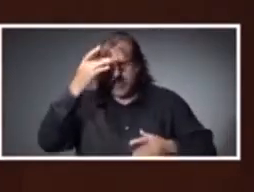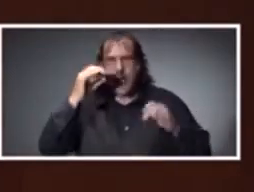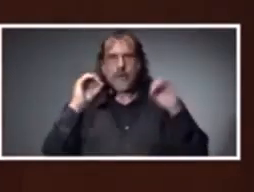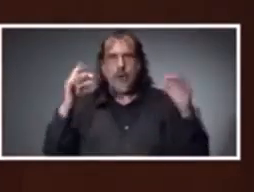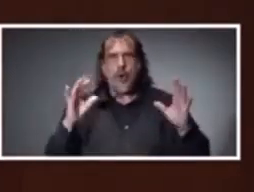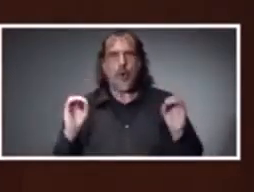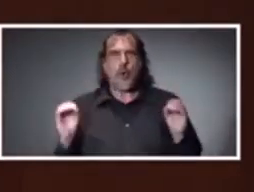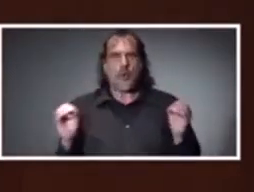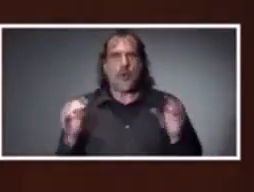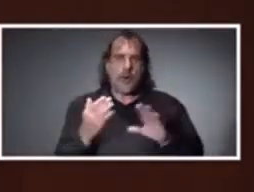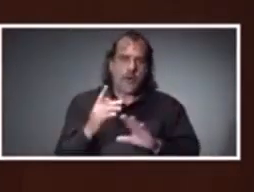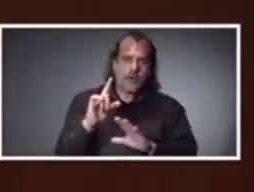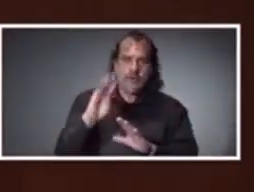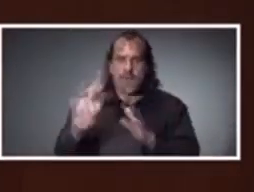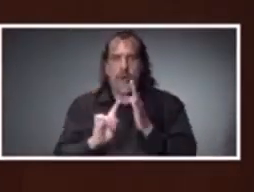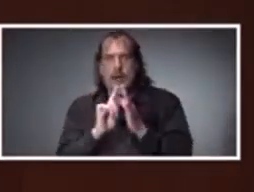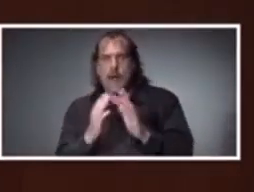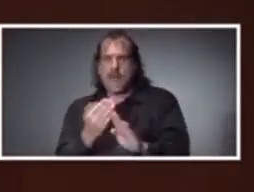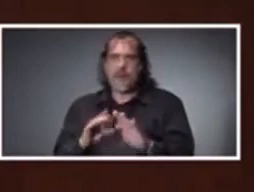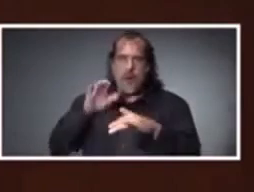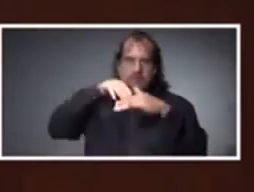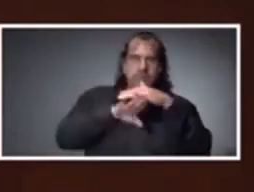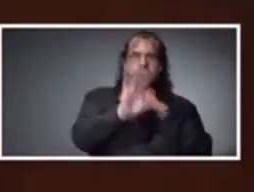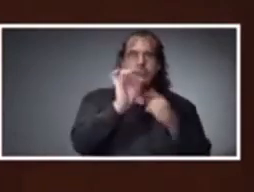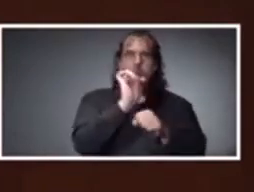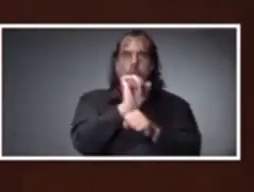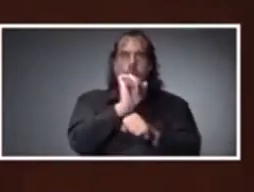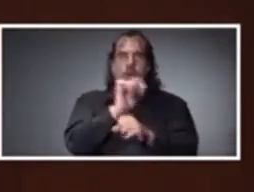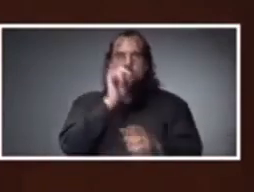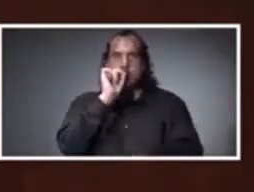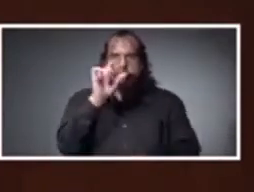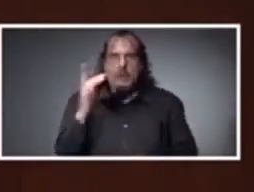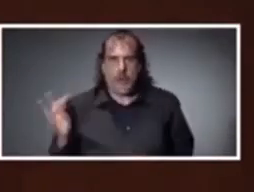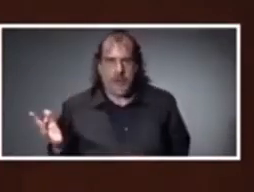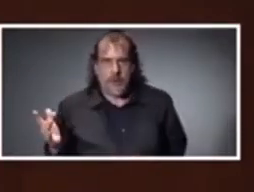24 hours. More information can be found on the State Department of Health's website.